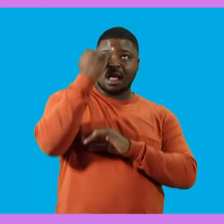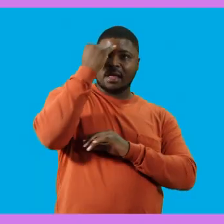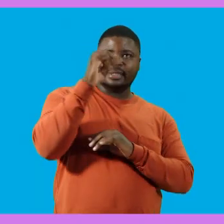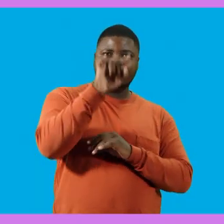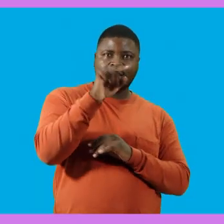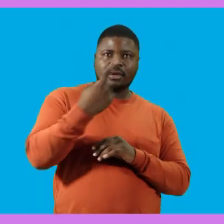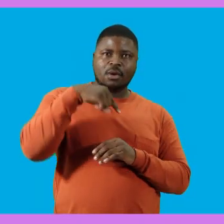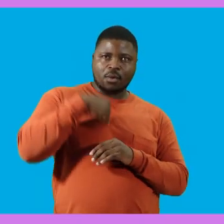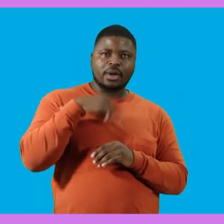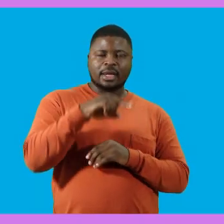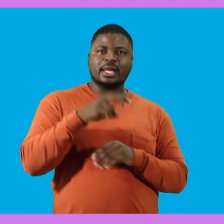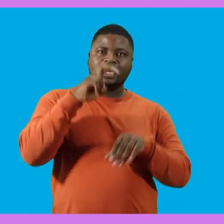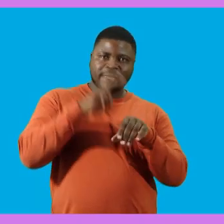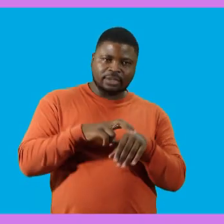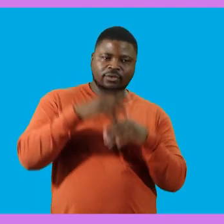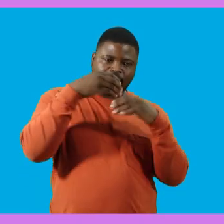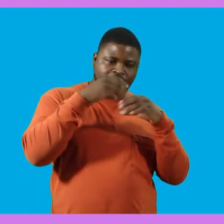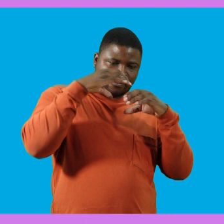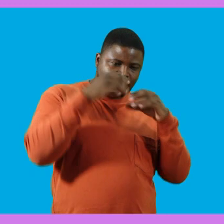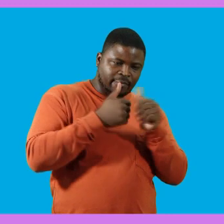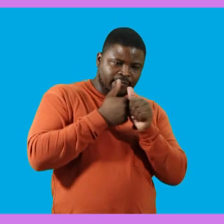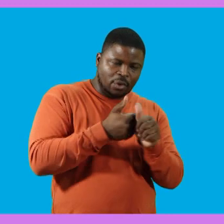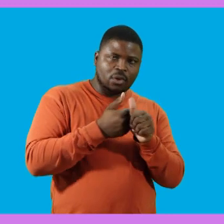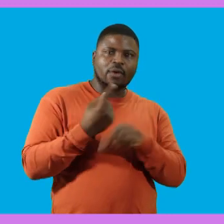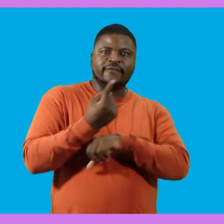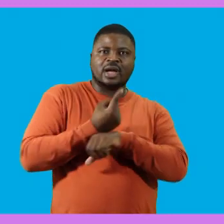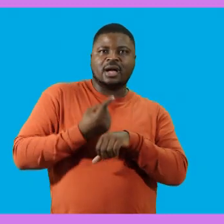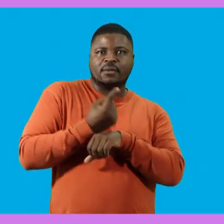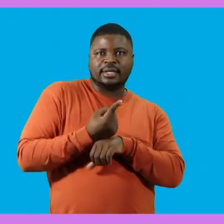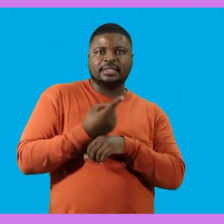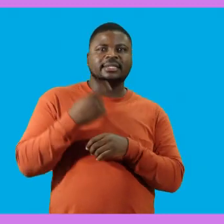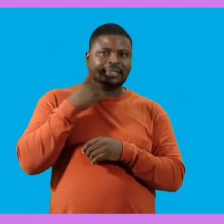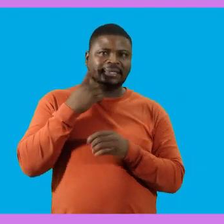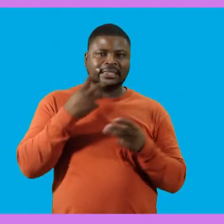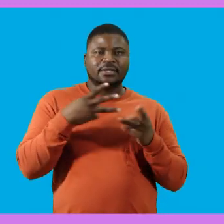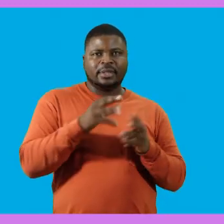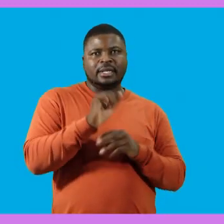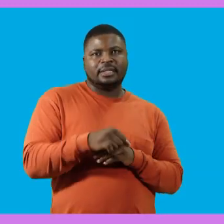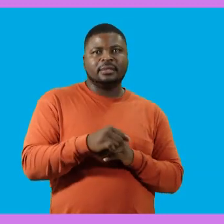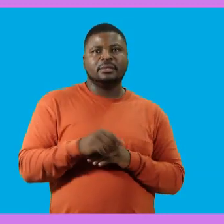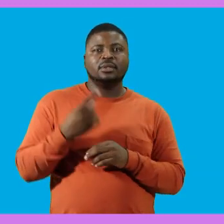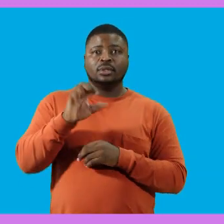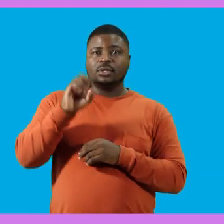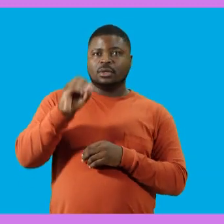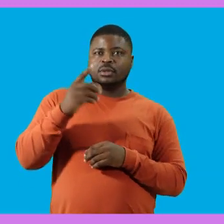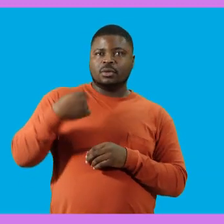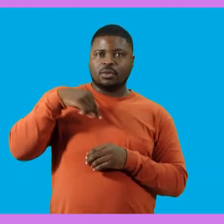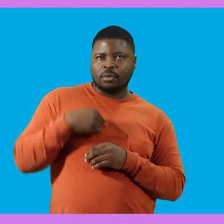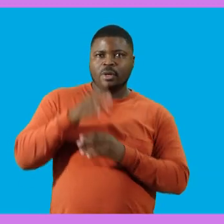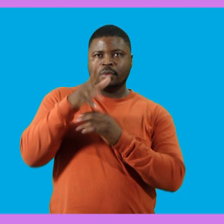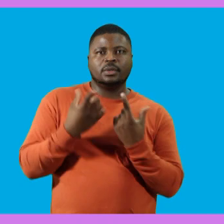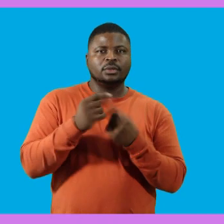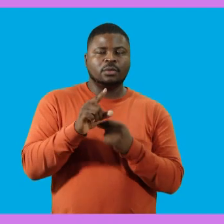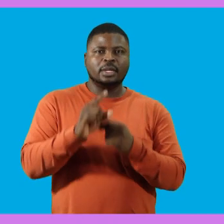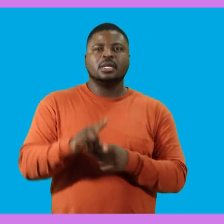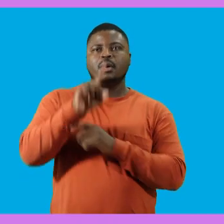take, we need to work in hours because it's easier. So what we're going to do is we are